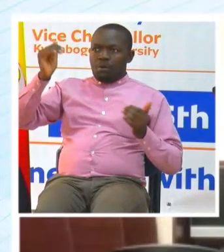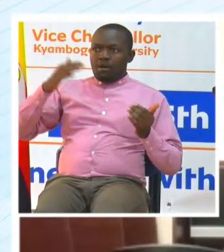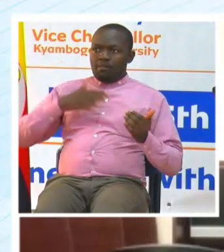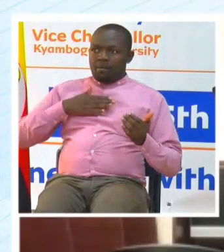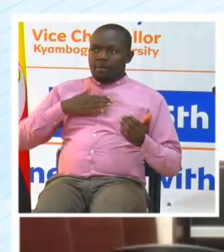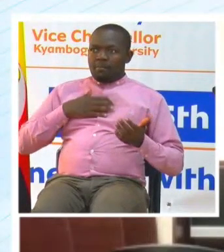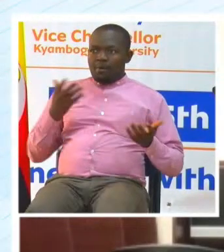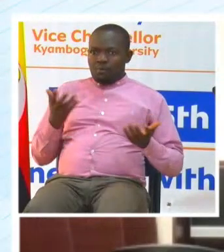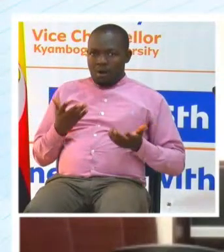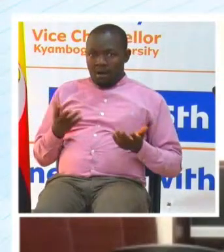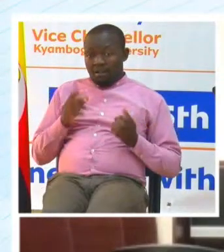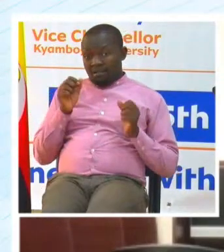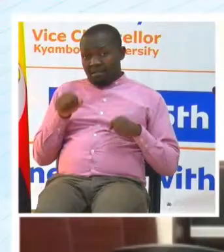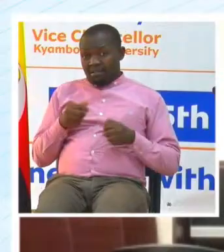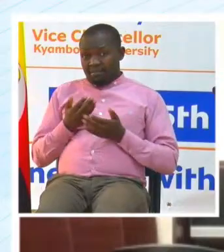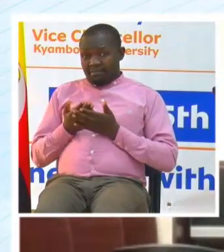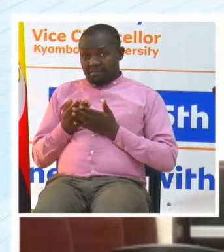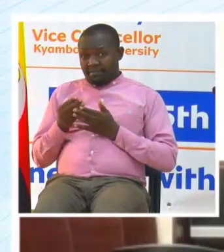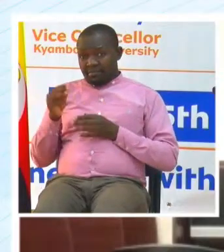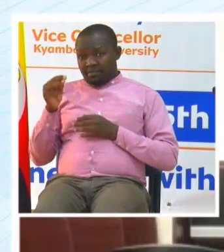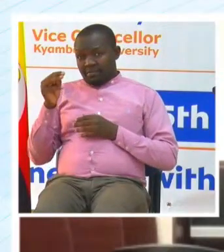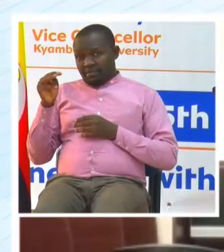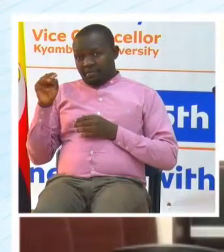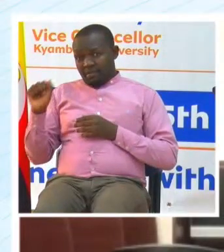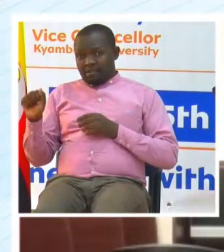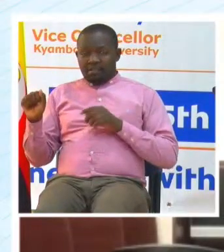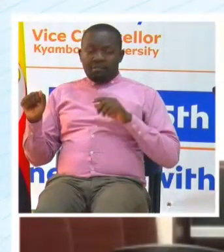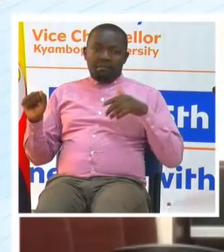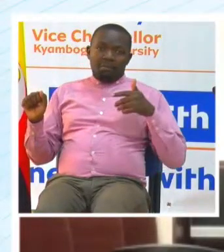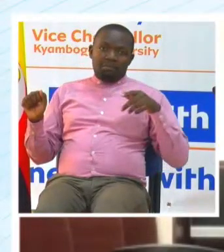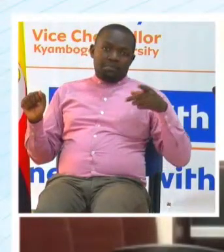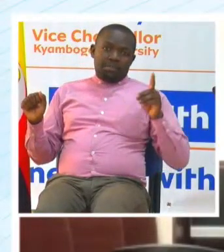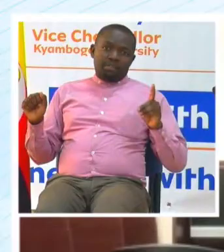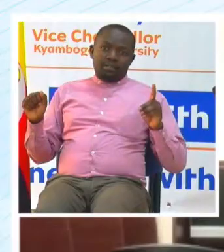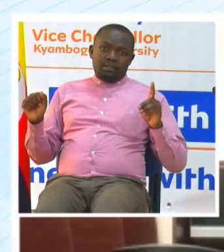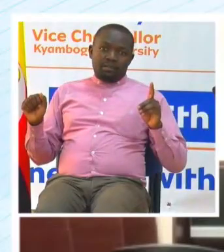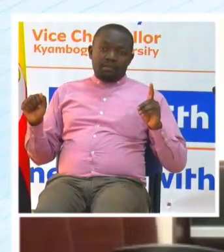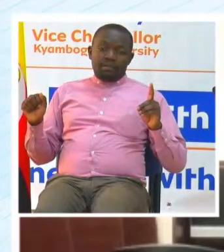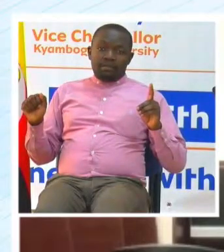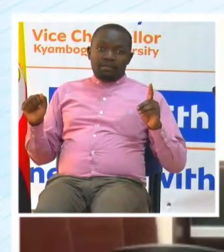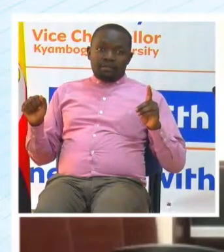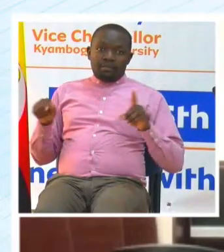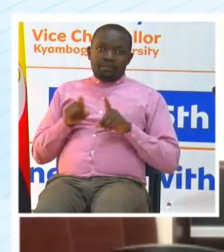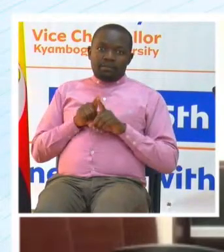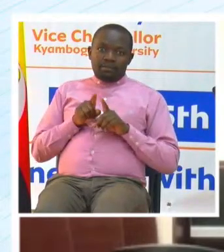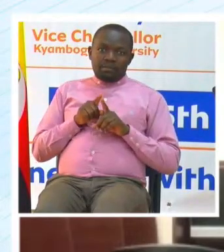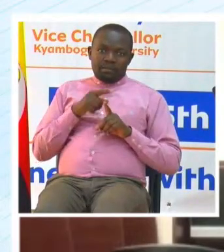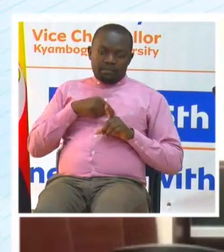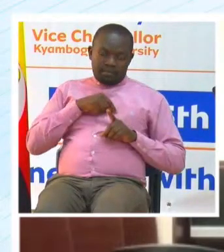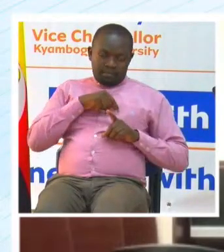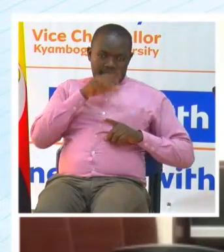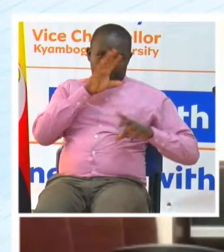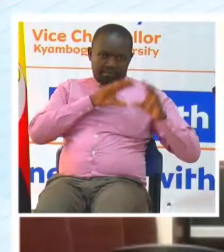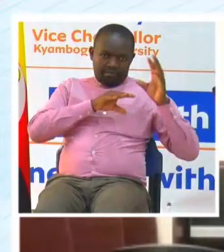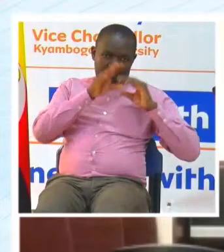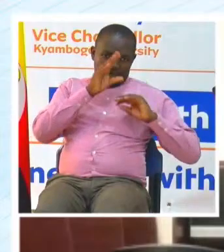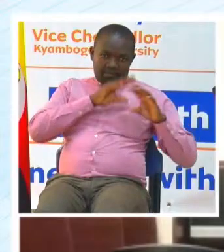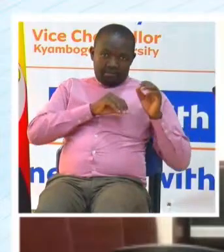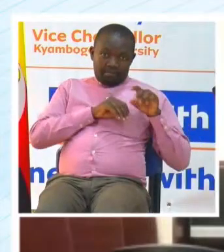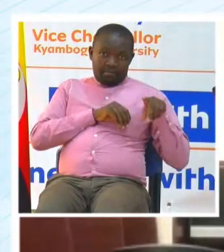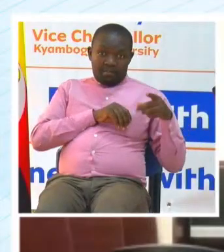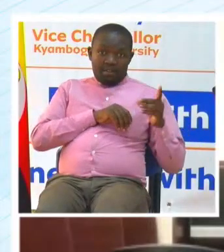can either apply for a master's or a PhD directly. By doing your PhD, you can